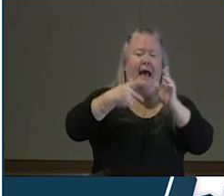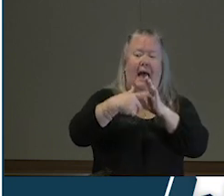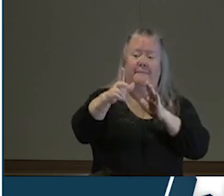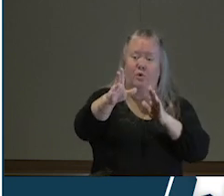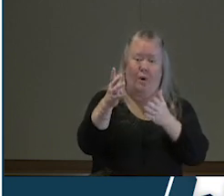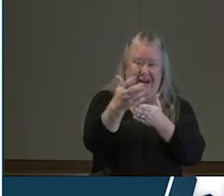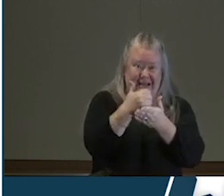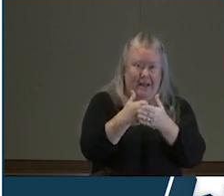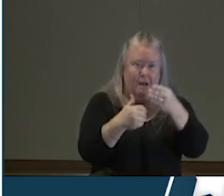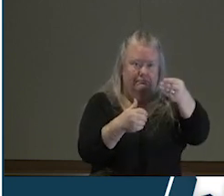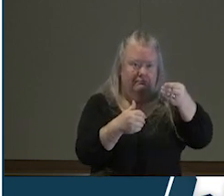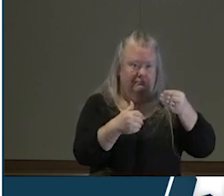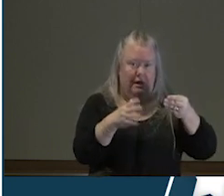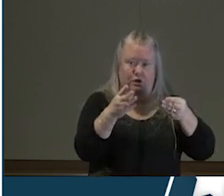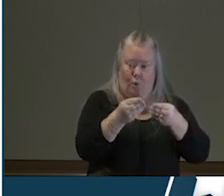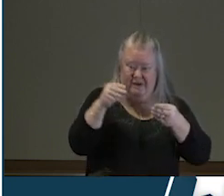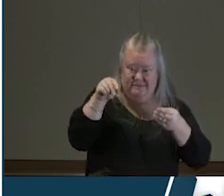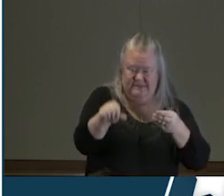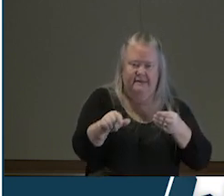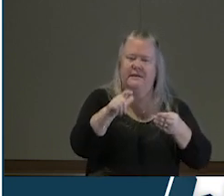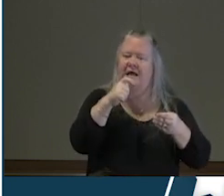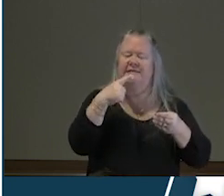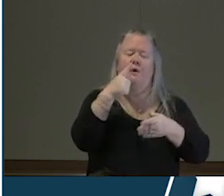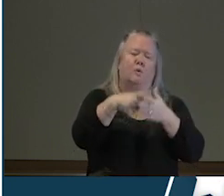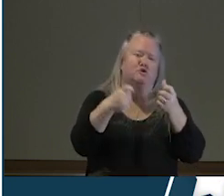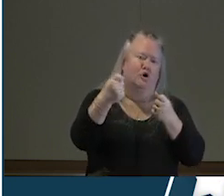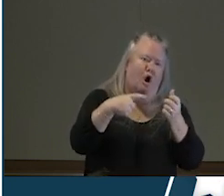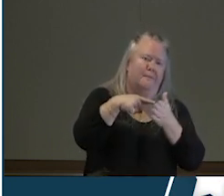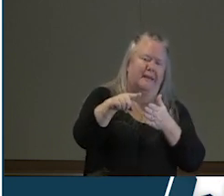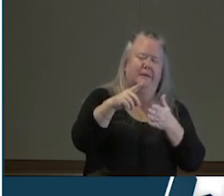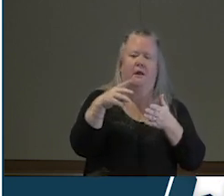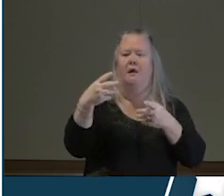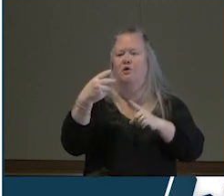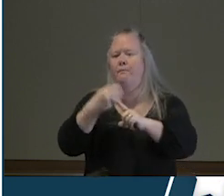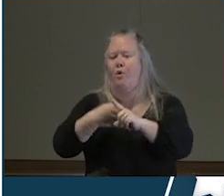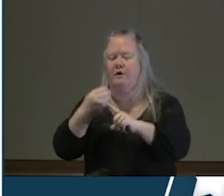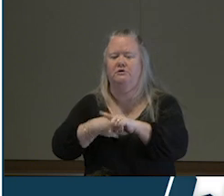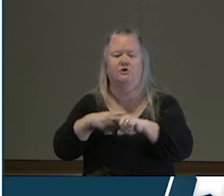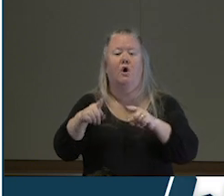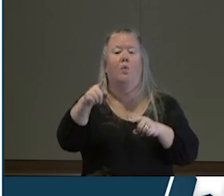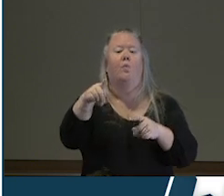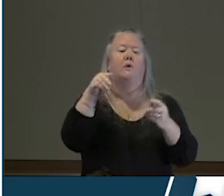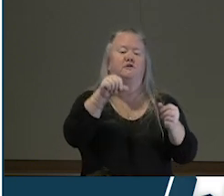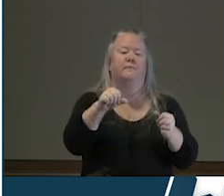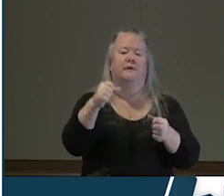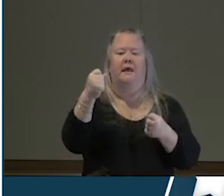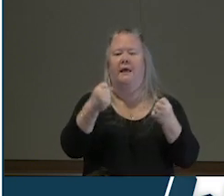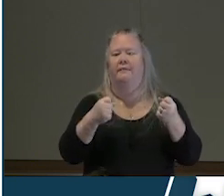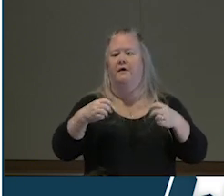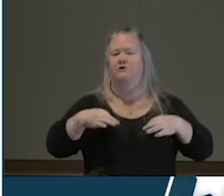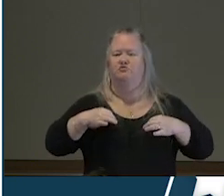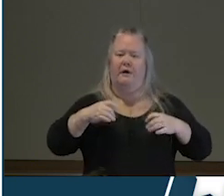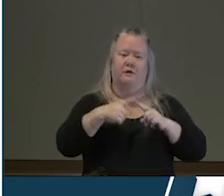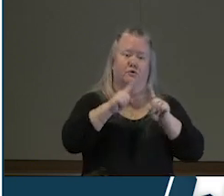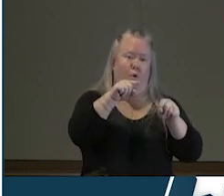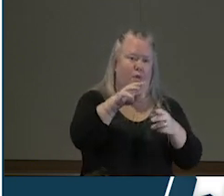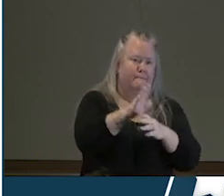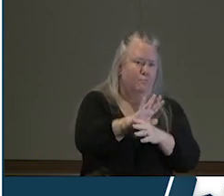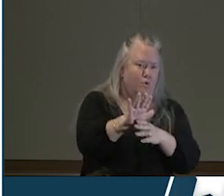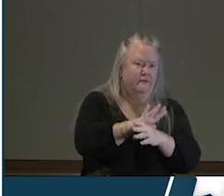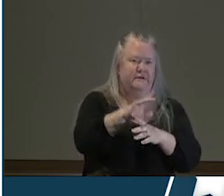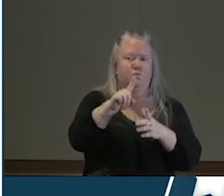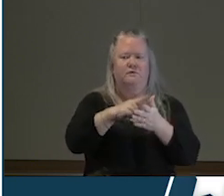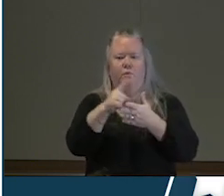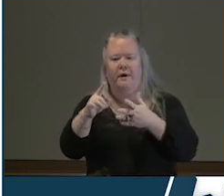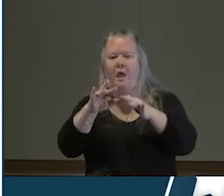your income and your expenses and not just say what's your car payment and your mortgage, but what do you spend at the dry cleaner, and do you go to the movies once a week,